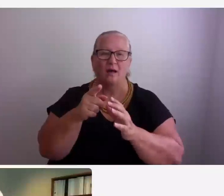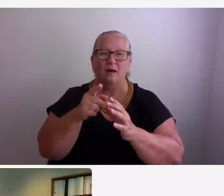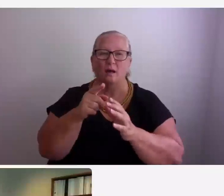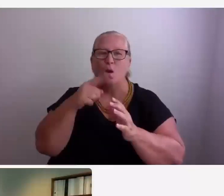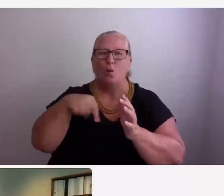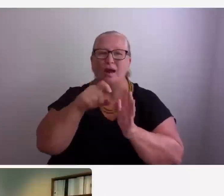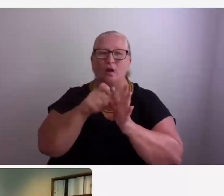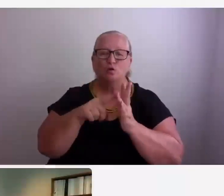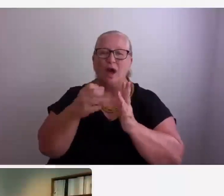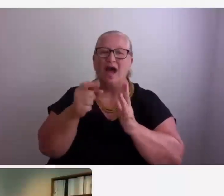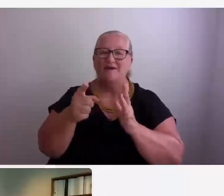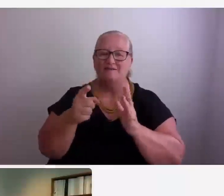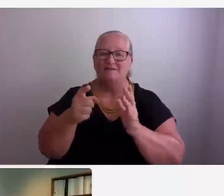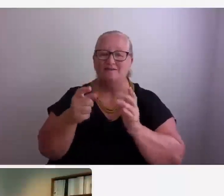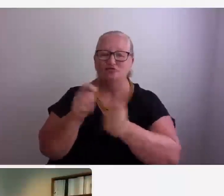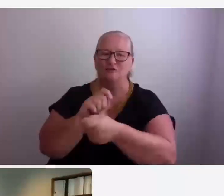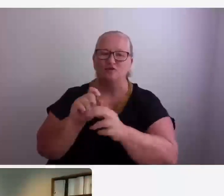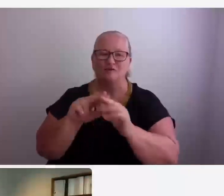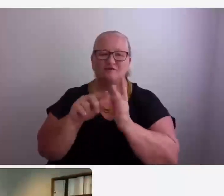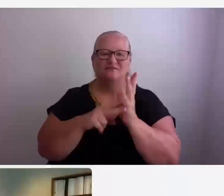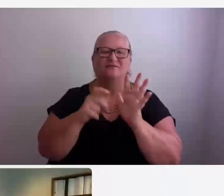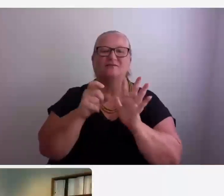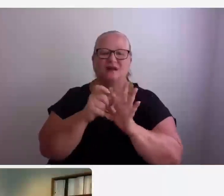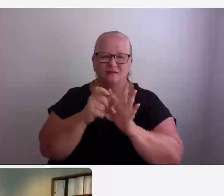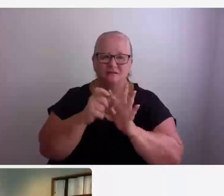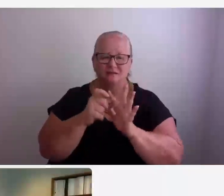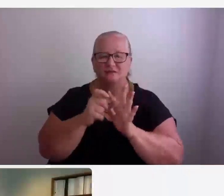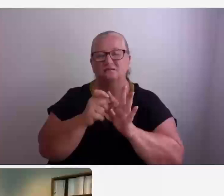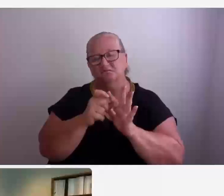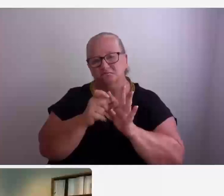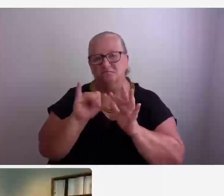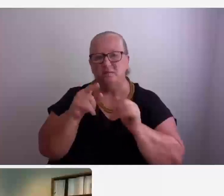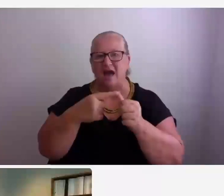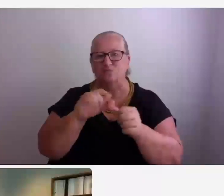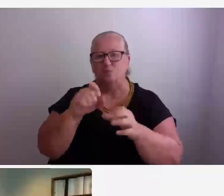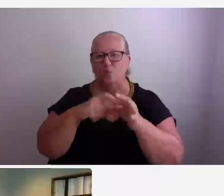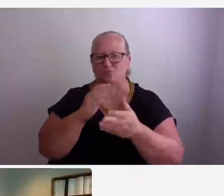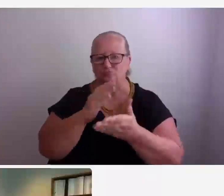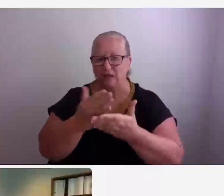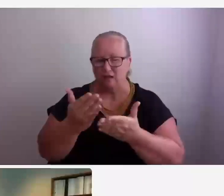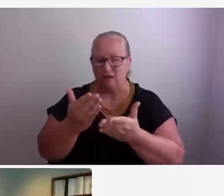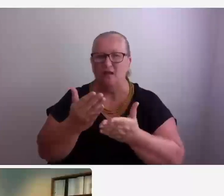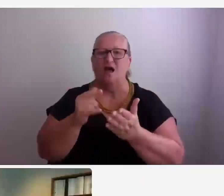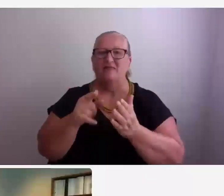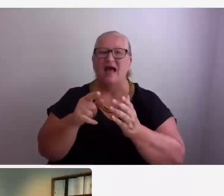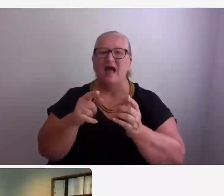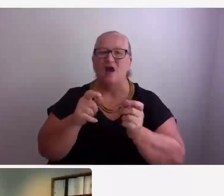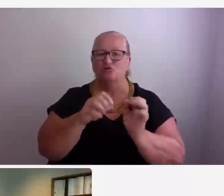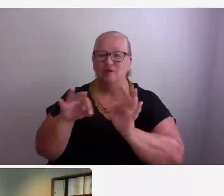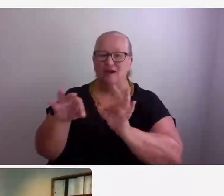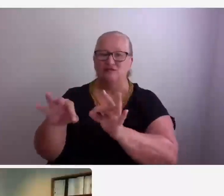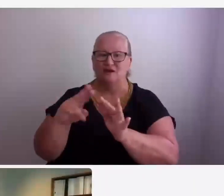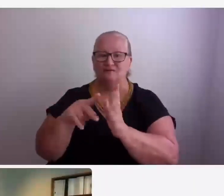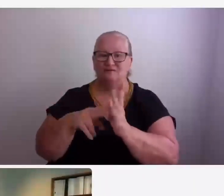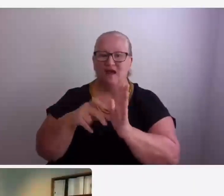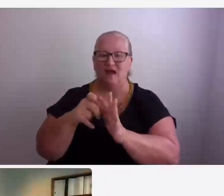We do have a transition fund. Maybe that goes to the heart of the question. So the transition fund, as I mentioned, is a